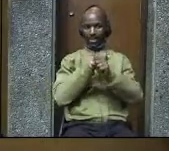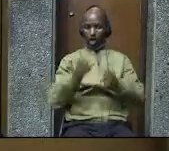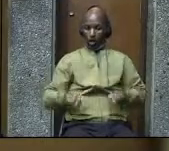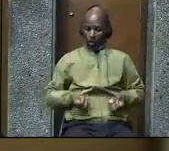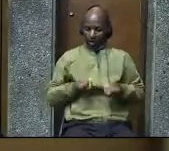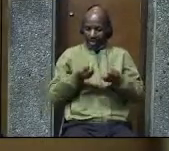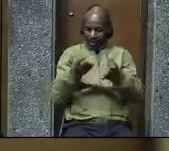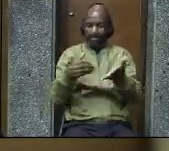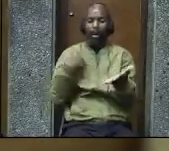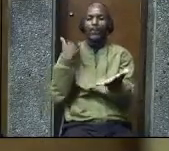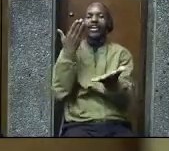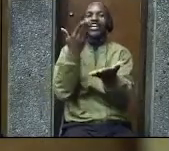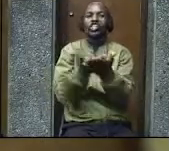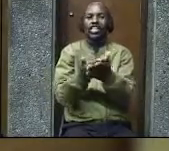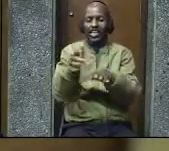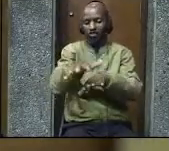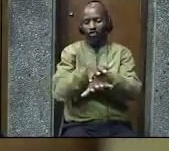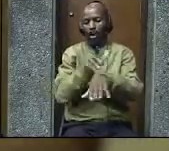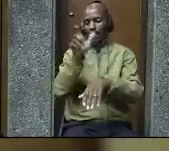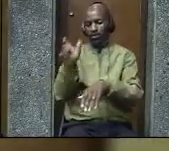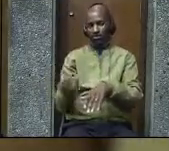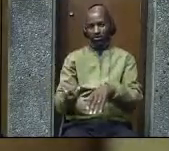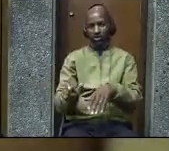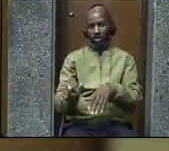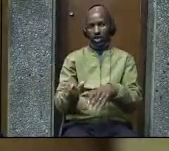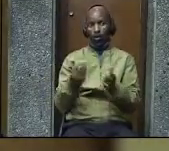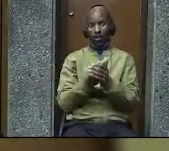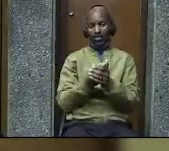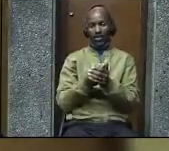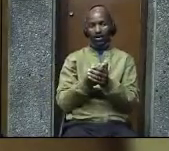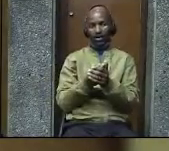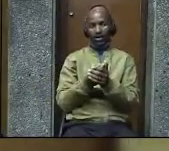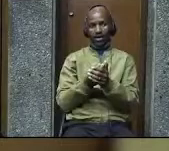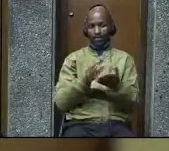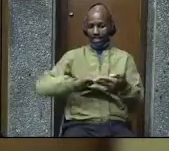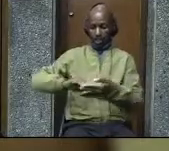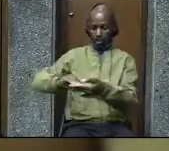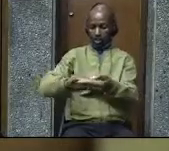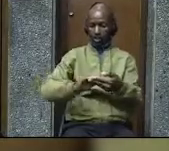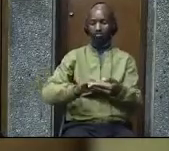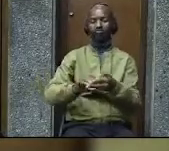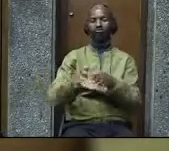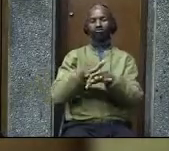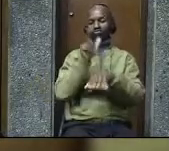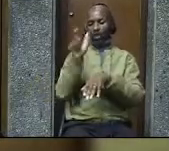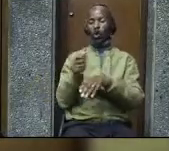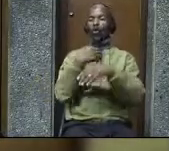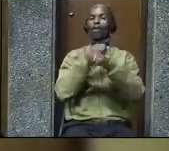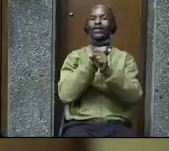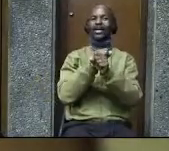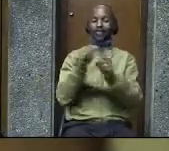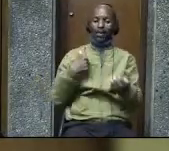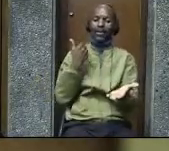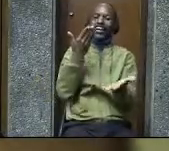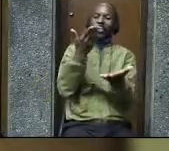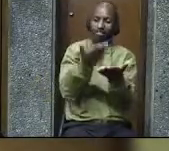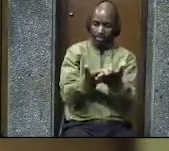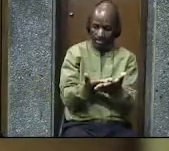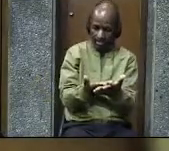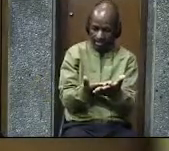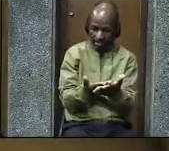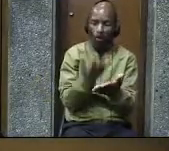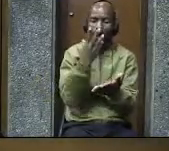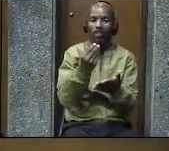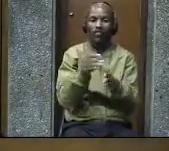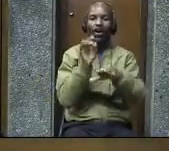we even made application as farmers with my association and associated farmers. We made up application. There was